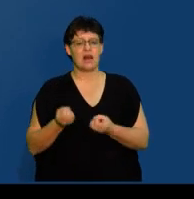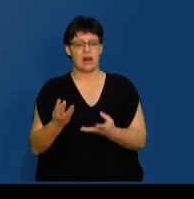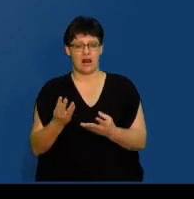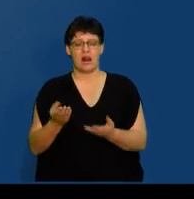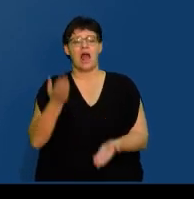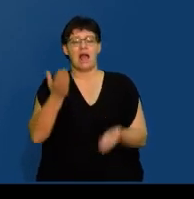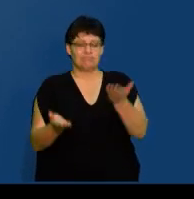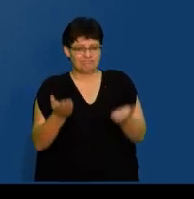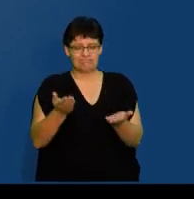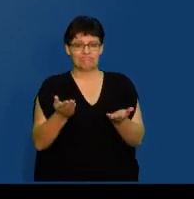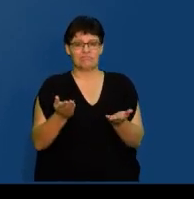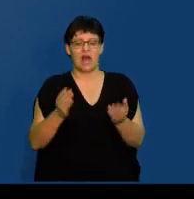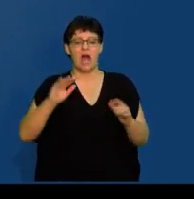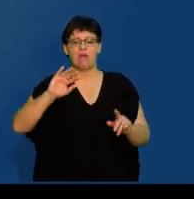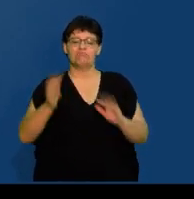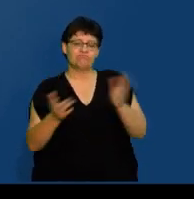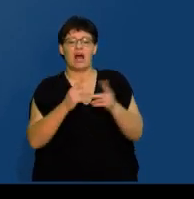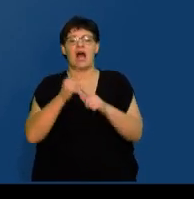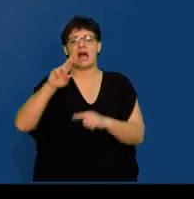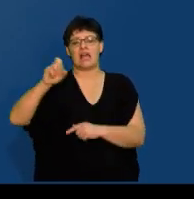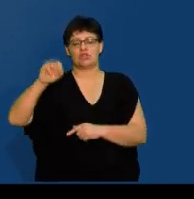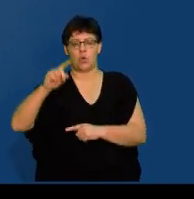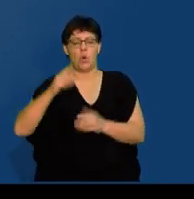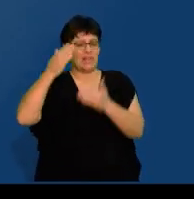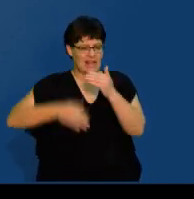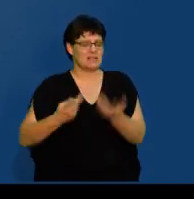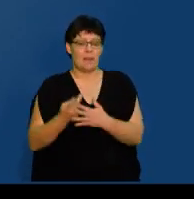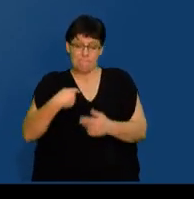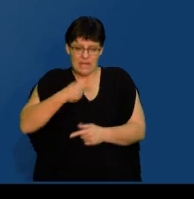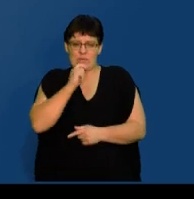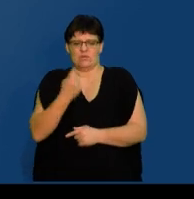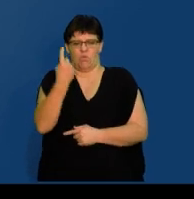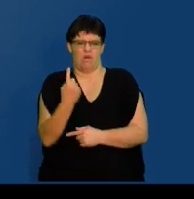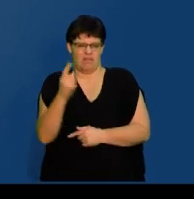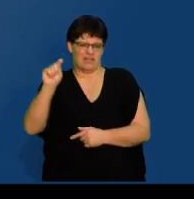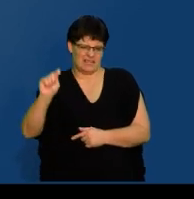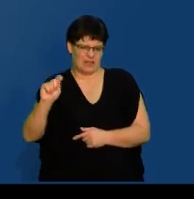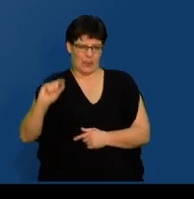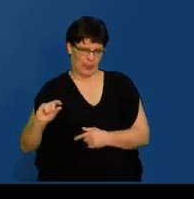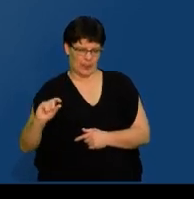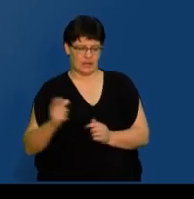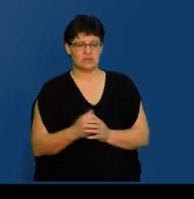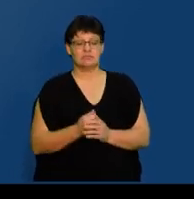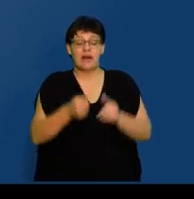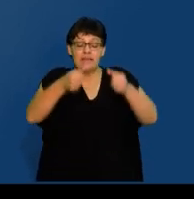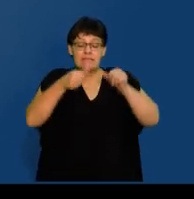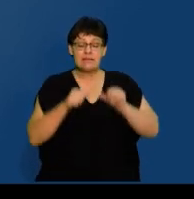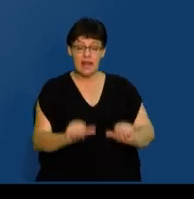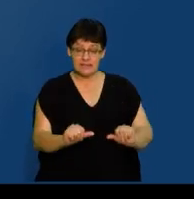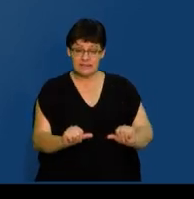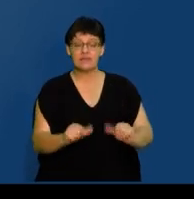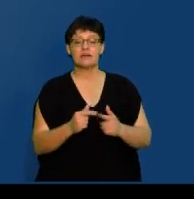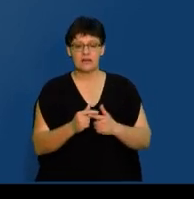at the end. For me, I've used a single T in this cross. The next process shows you the process